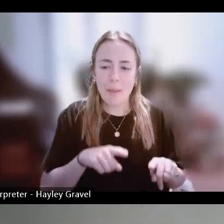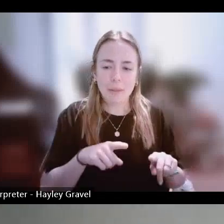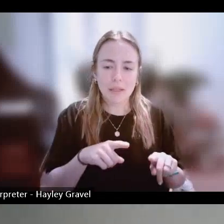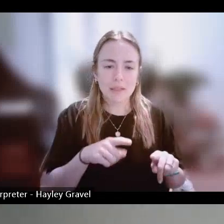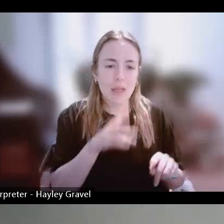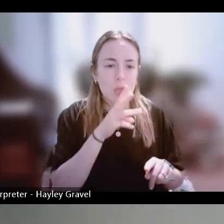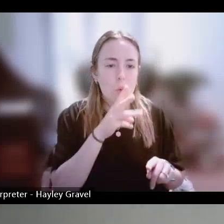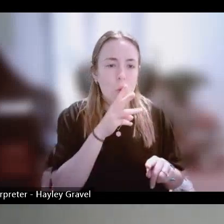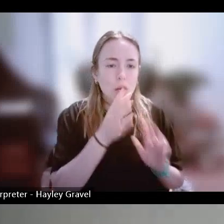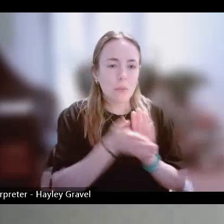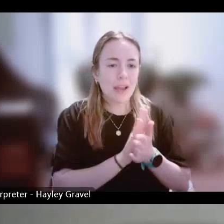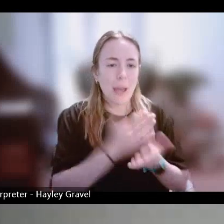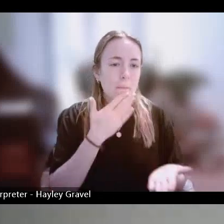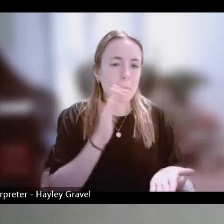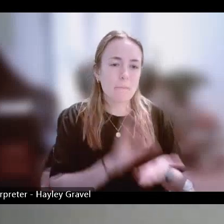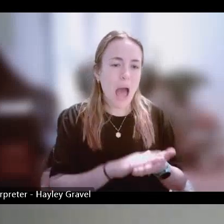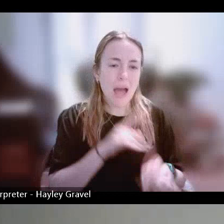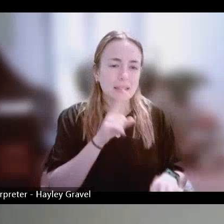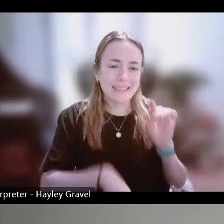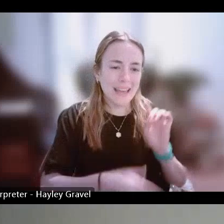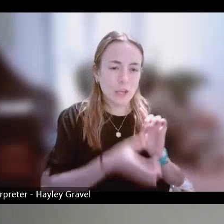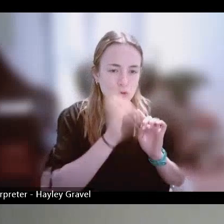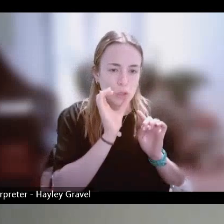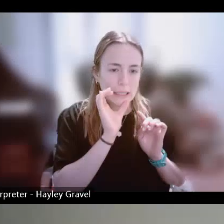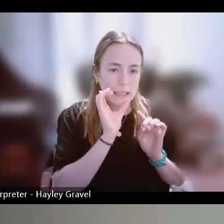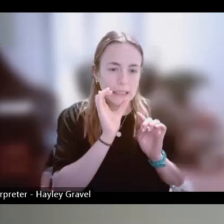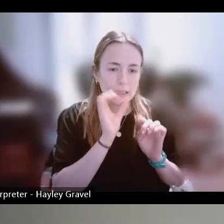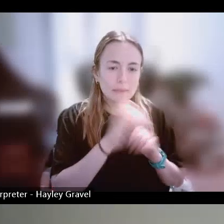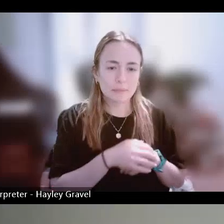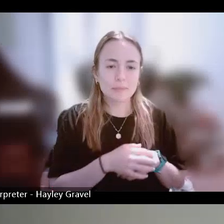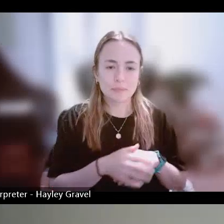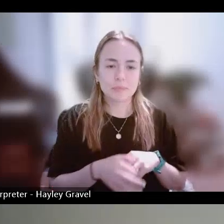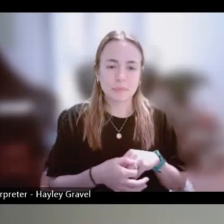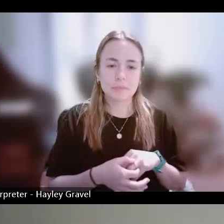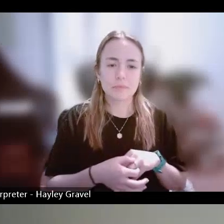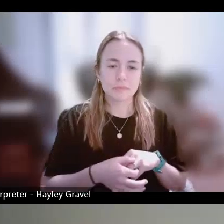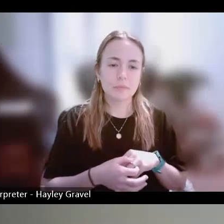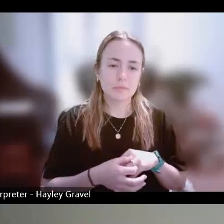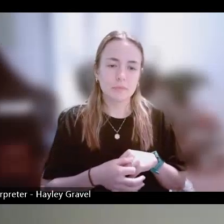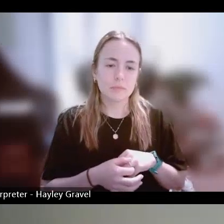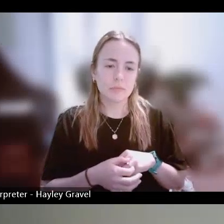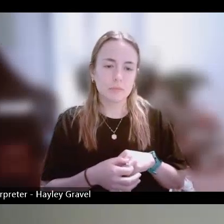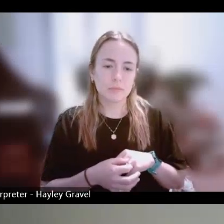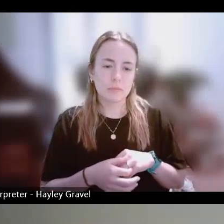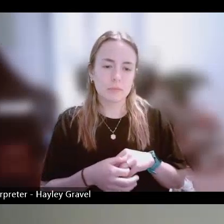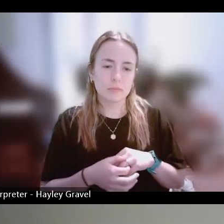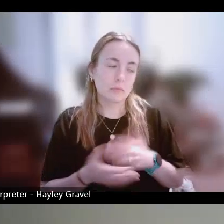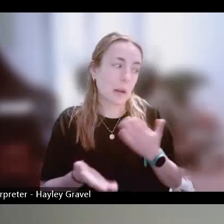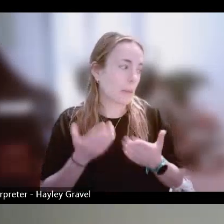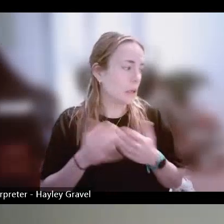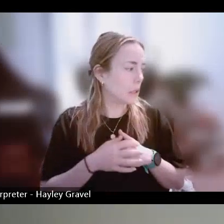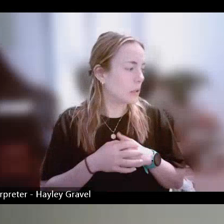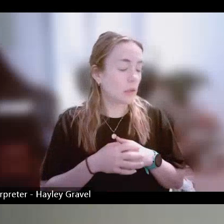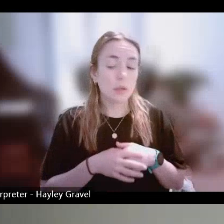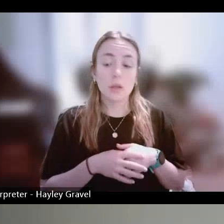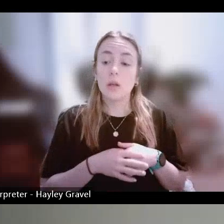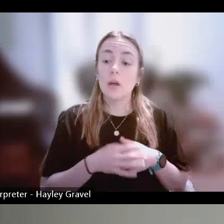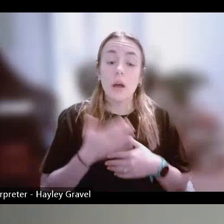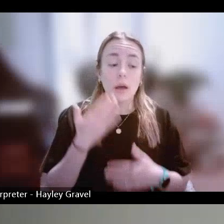research, but that may be something that you may be interested in. It could deal with metals being in water. I don't